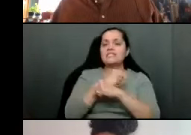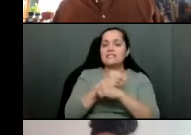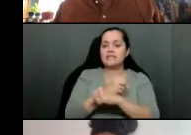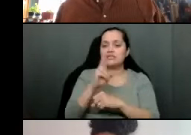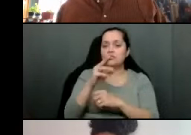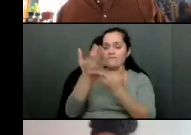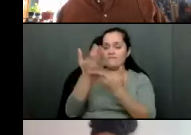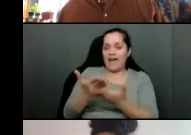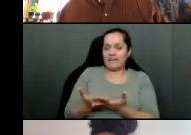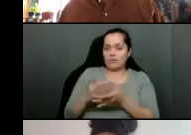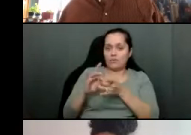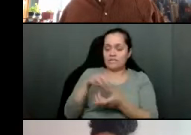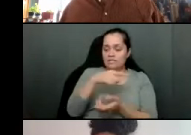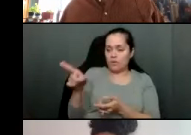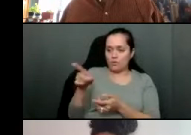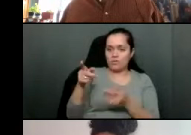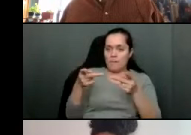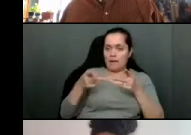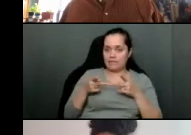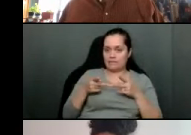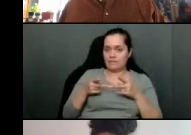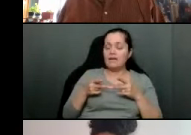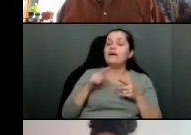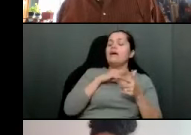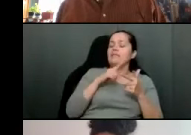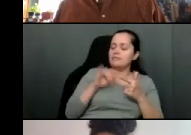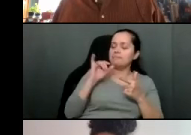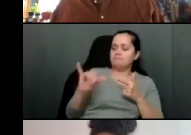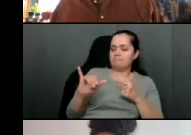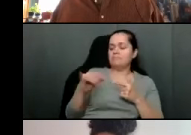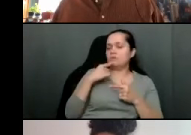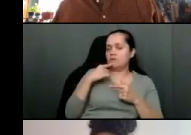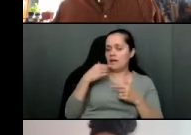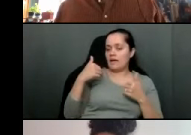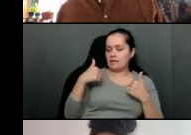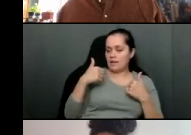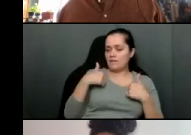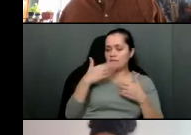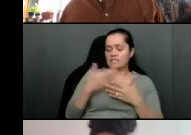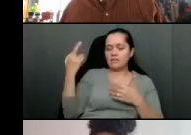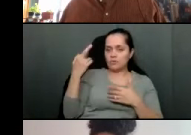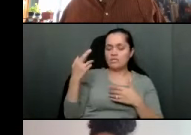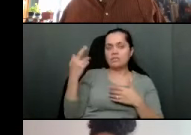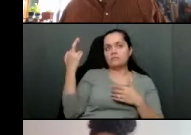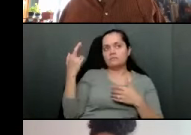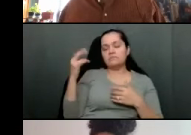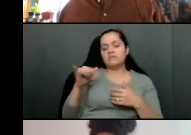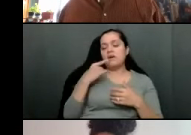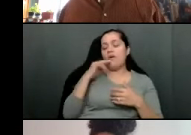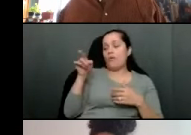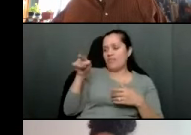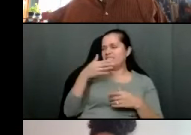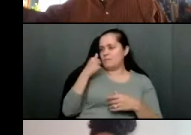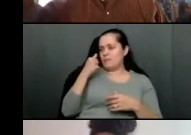use facts about those places. And then, okay, then we could have some reasonable criteria to say this is